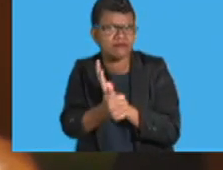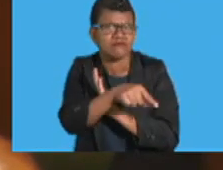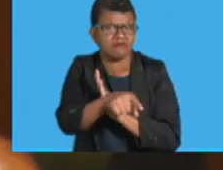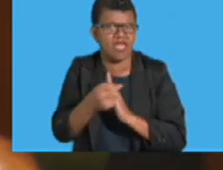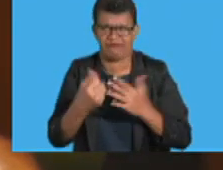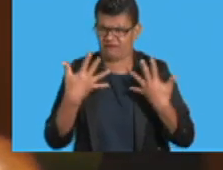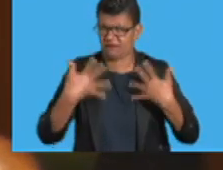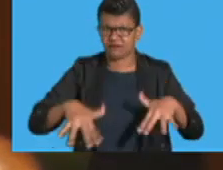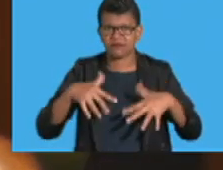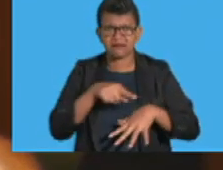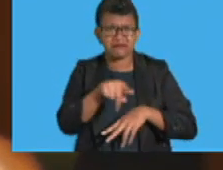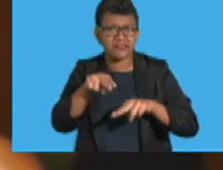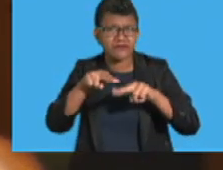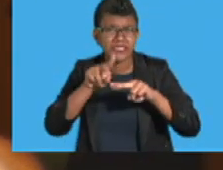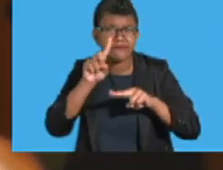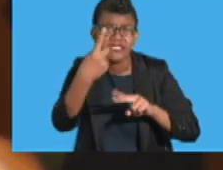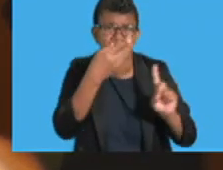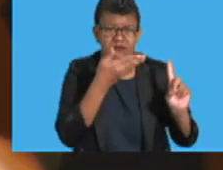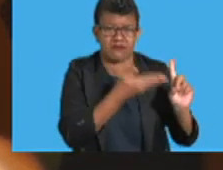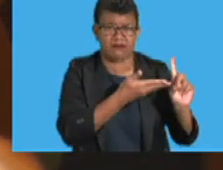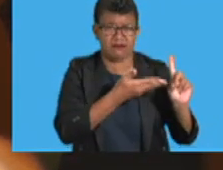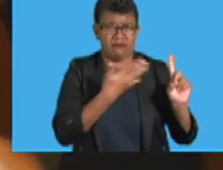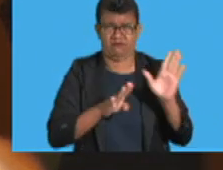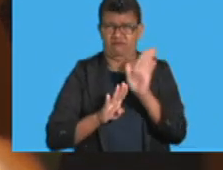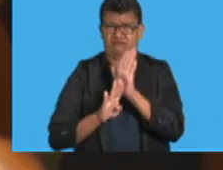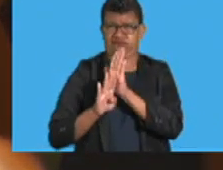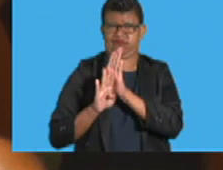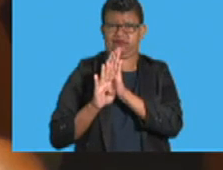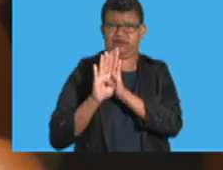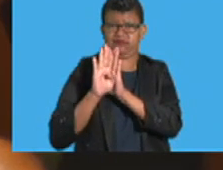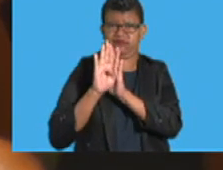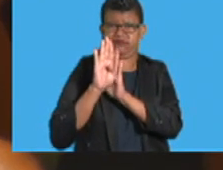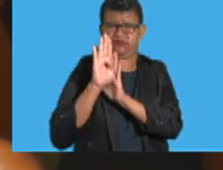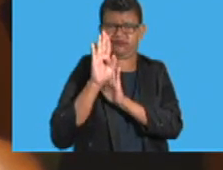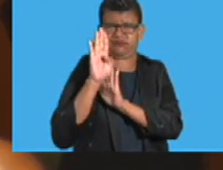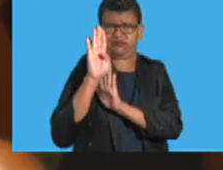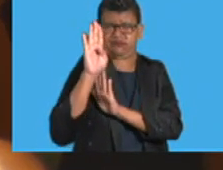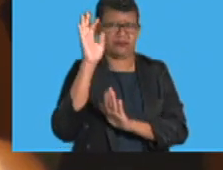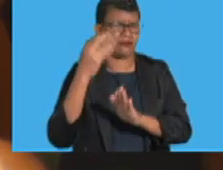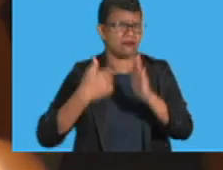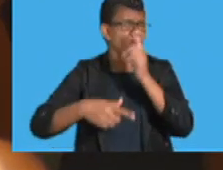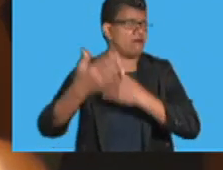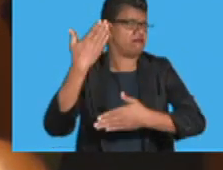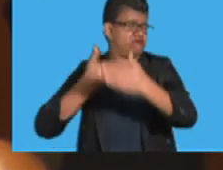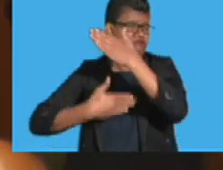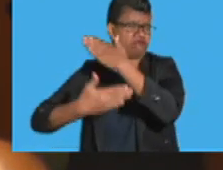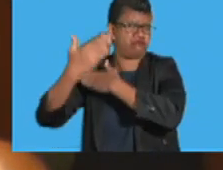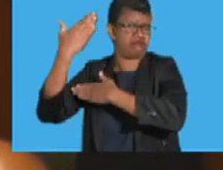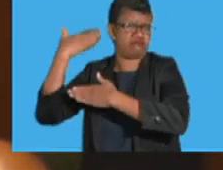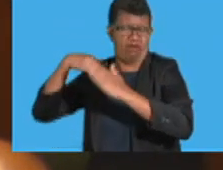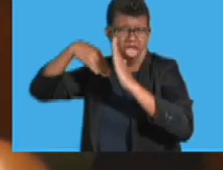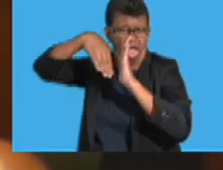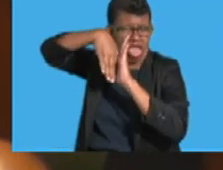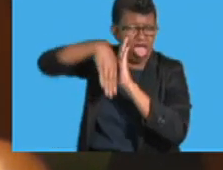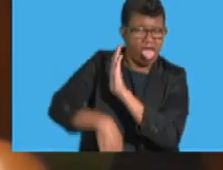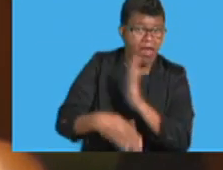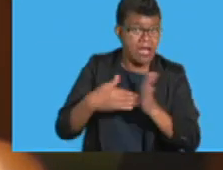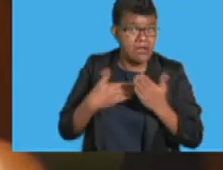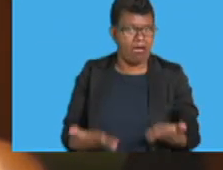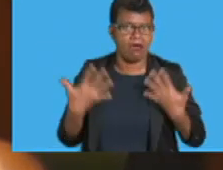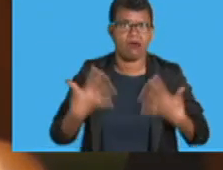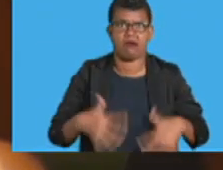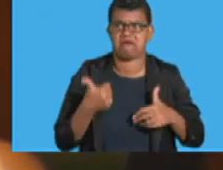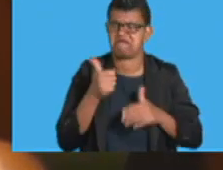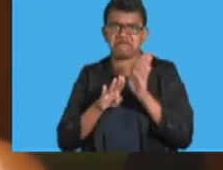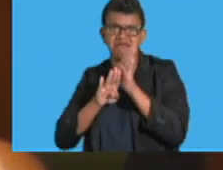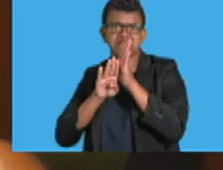amount. Things have changed from worst to good, good to best, and it is the Fijians who have a vision for what is best